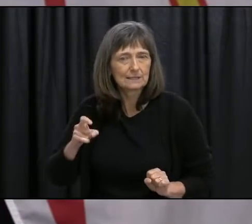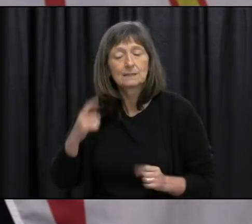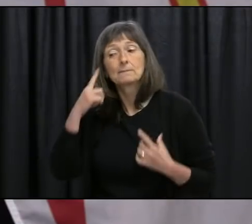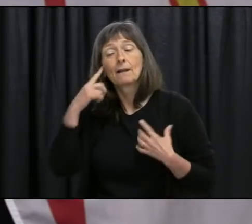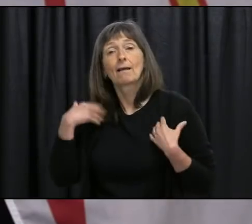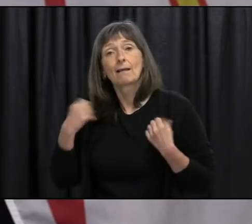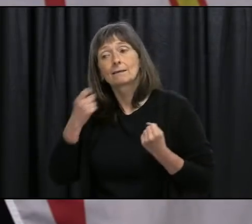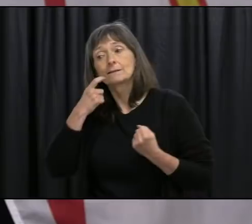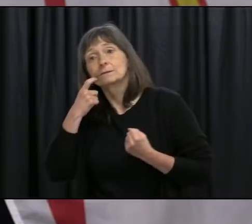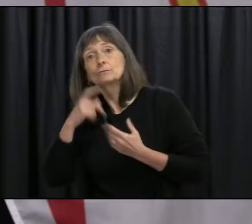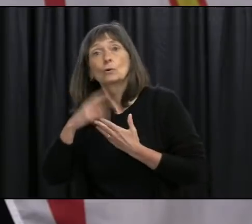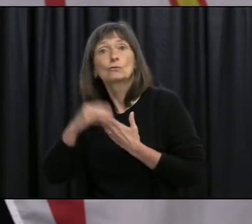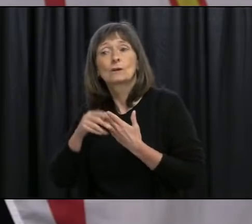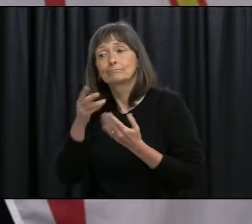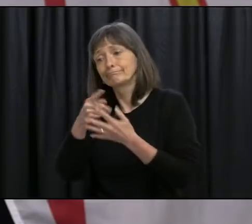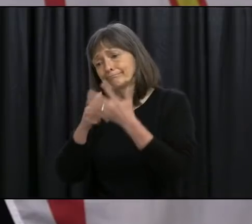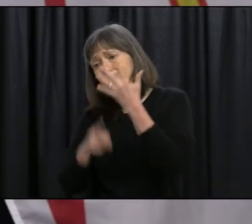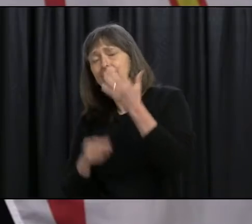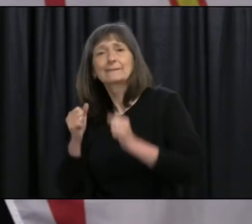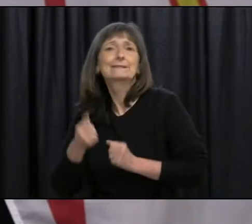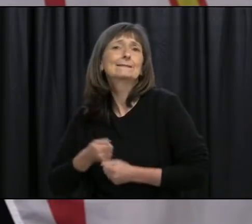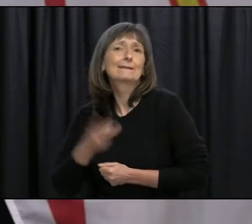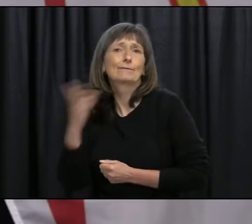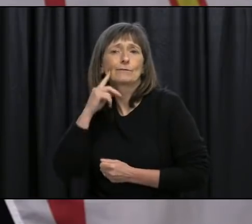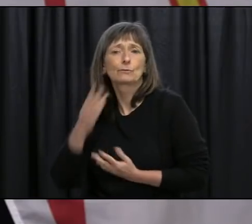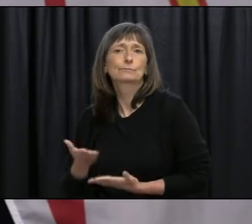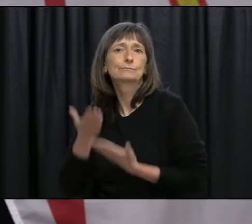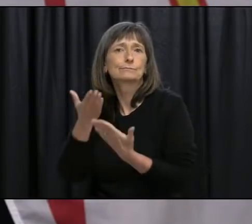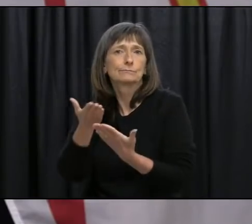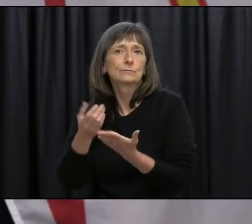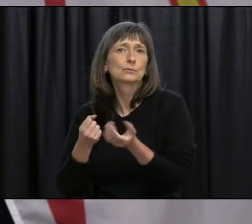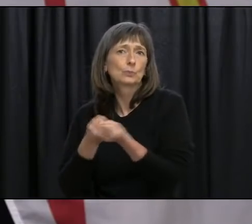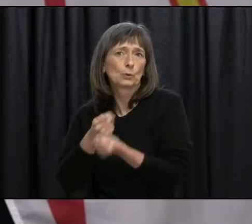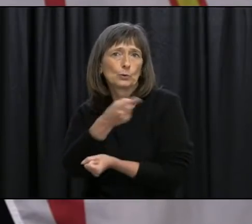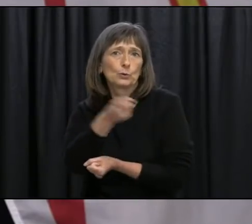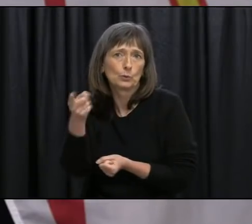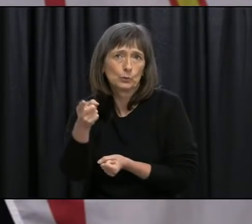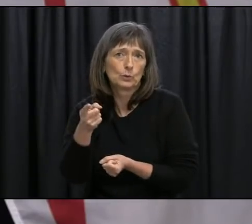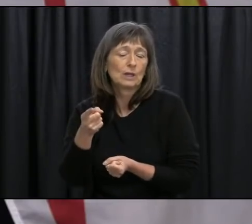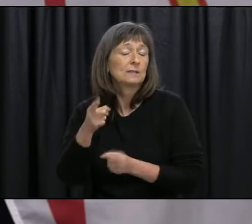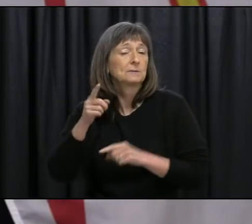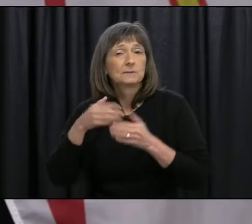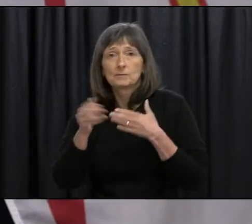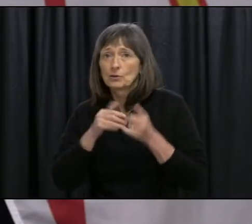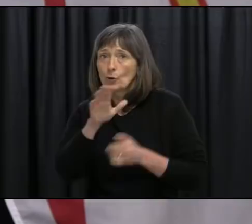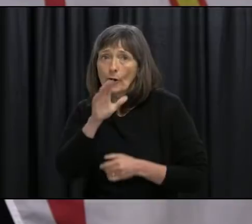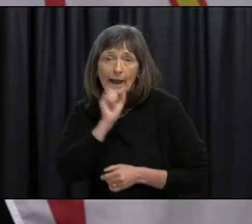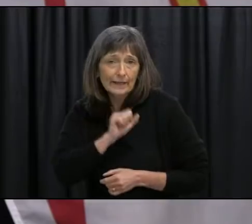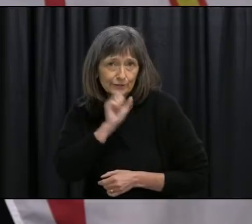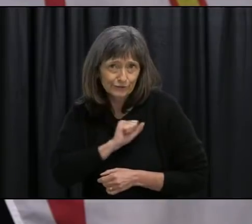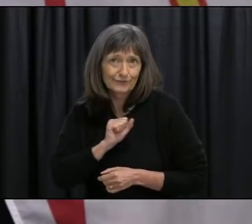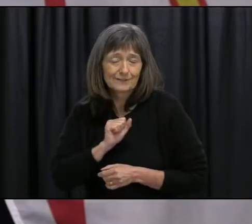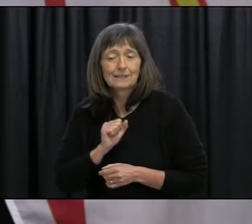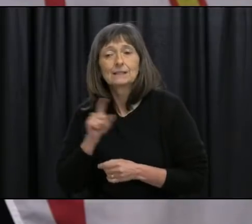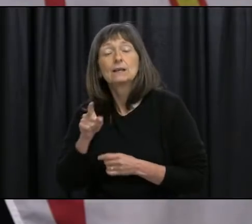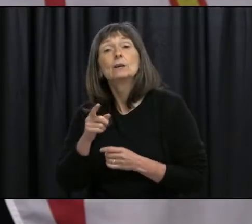and addictions programs and services available in our province for people of all ages. So please